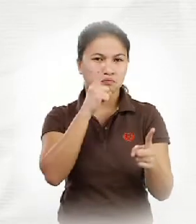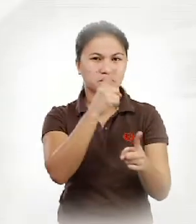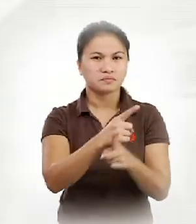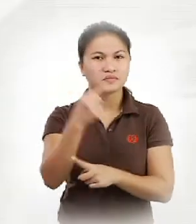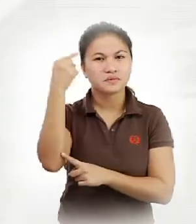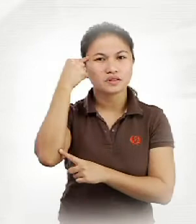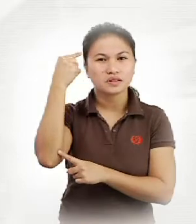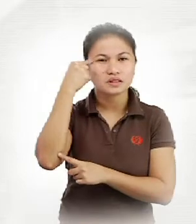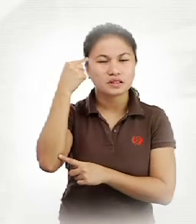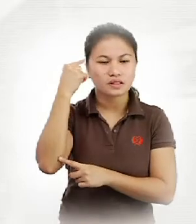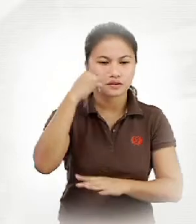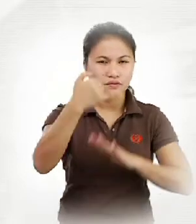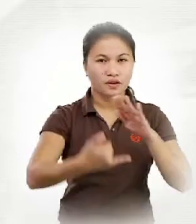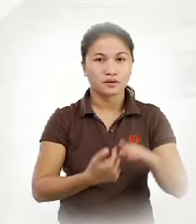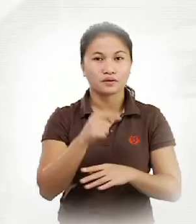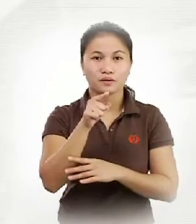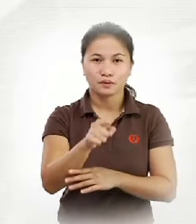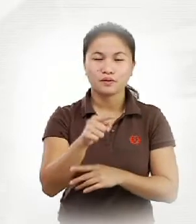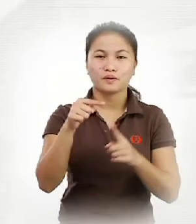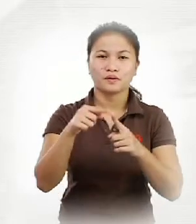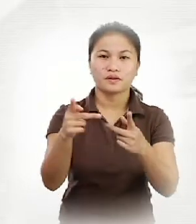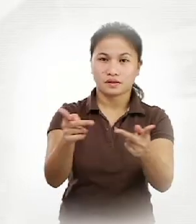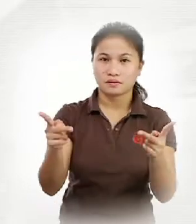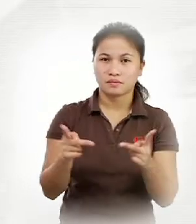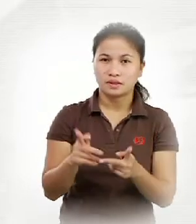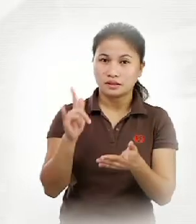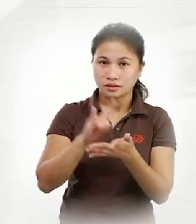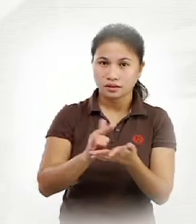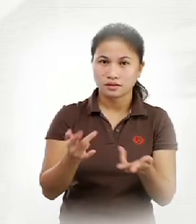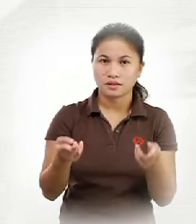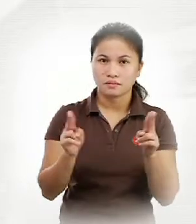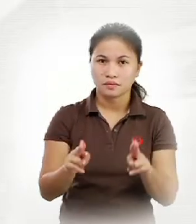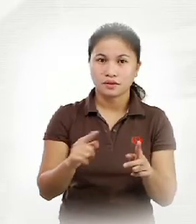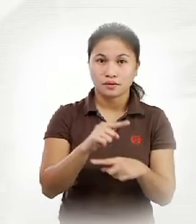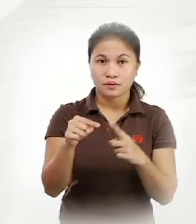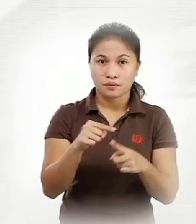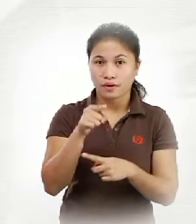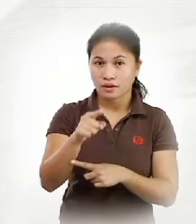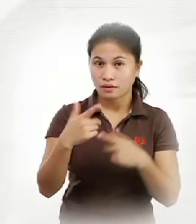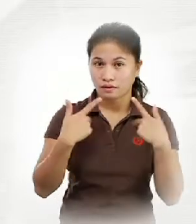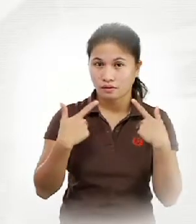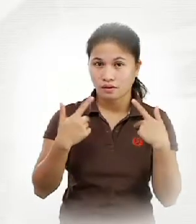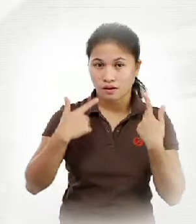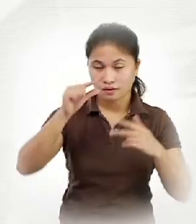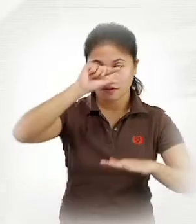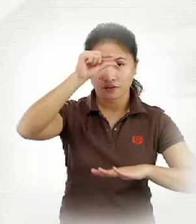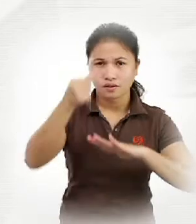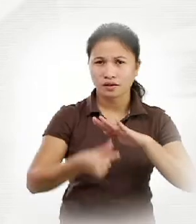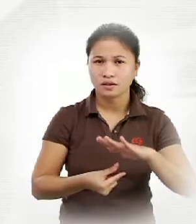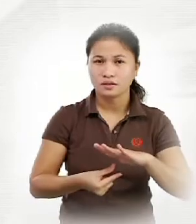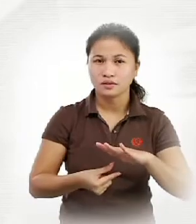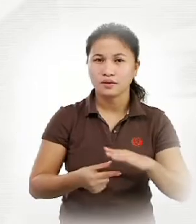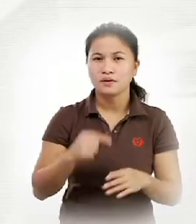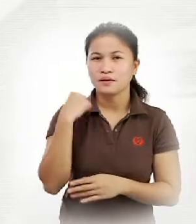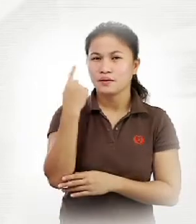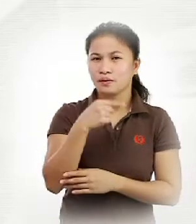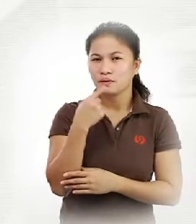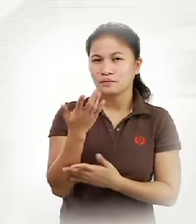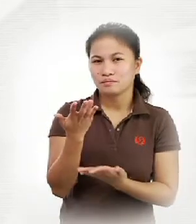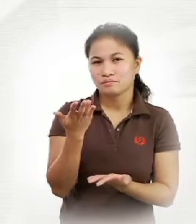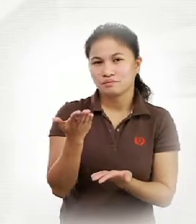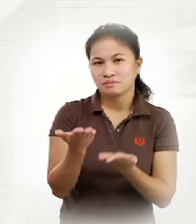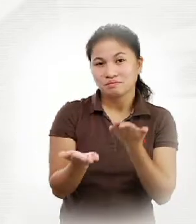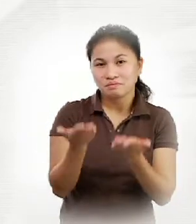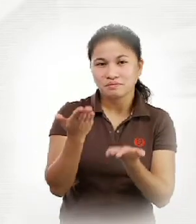place. That happens, huh? When you have guests who are rather well off,